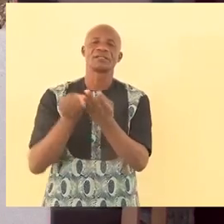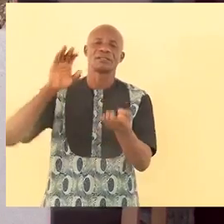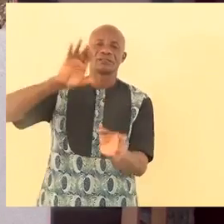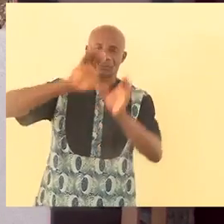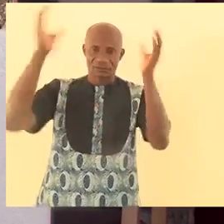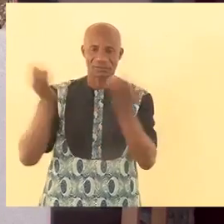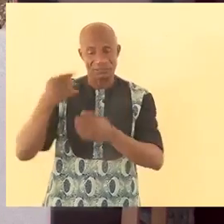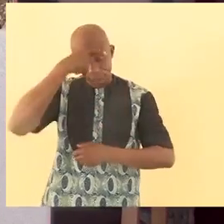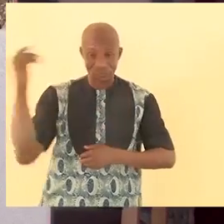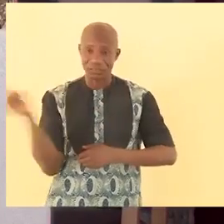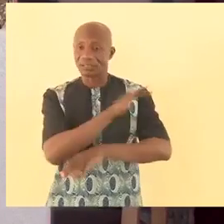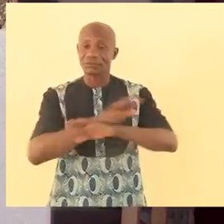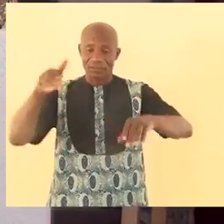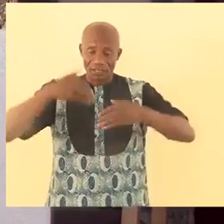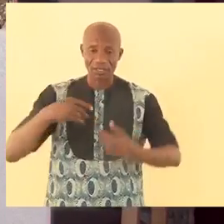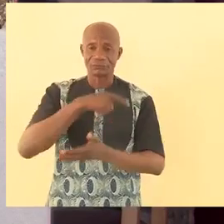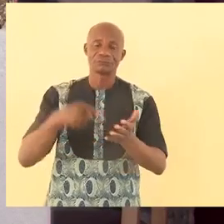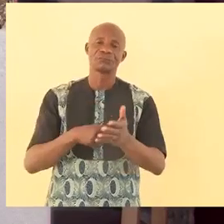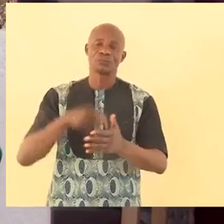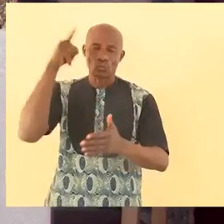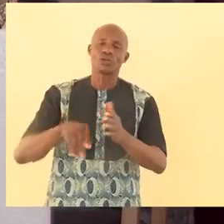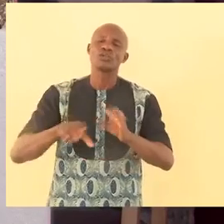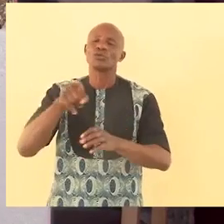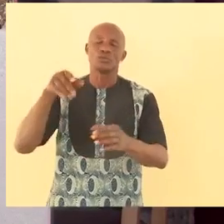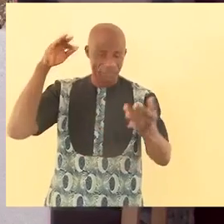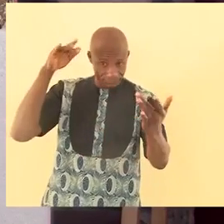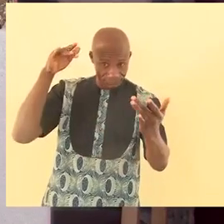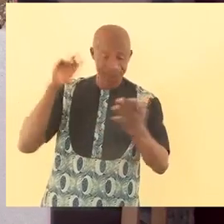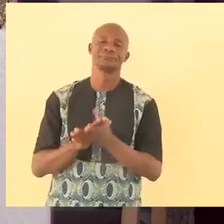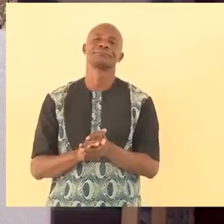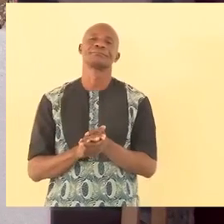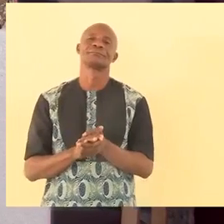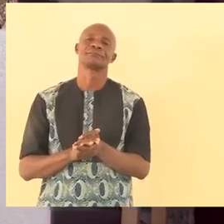society, because they don't have this, what do you expect?